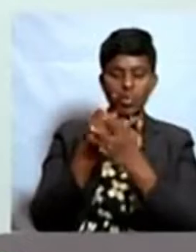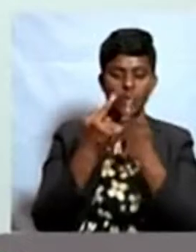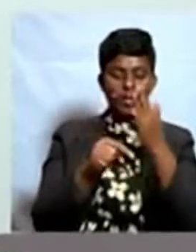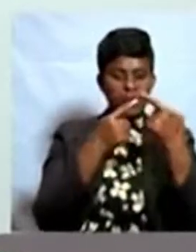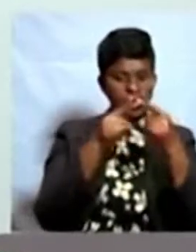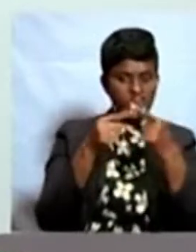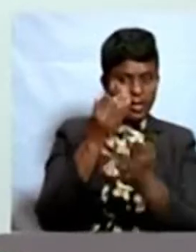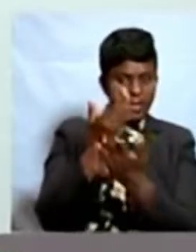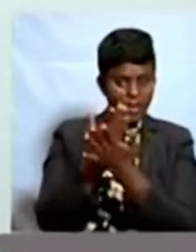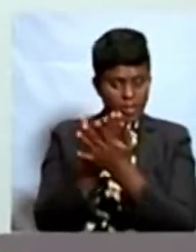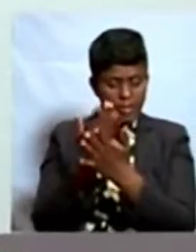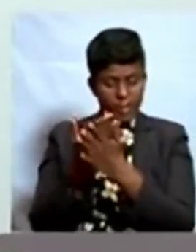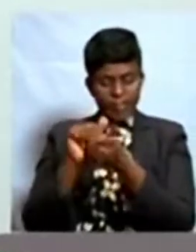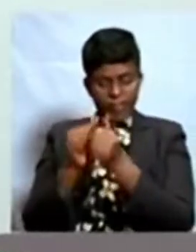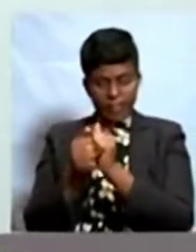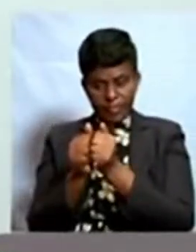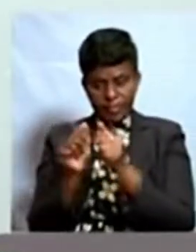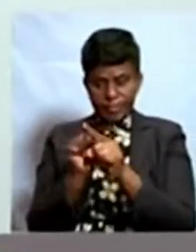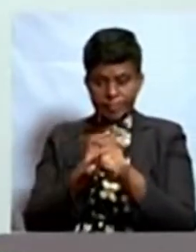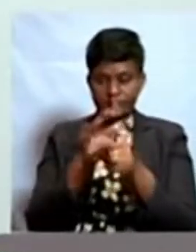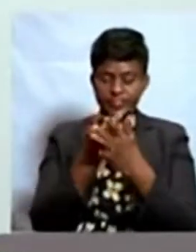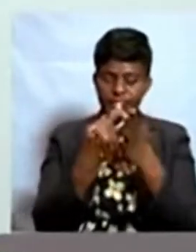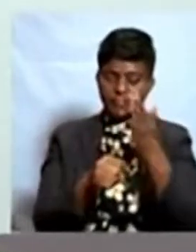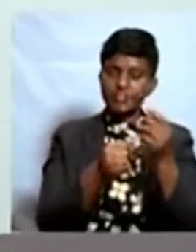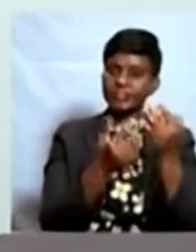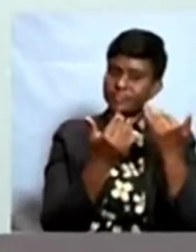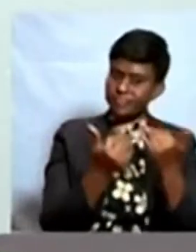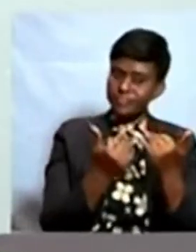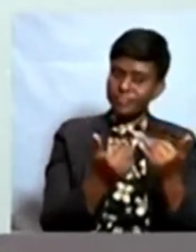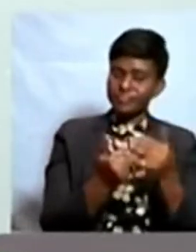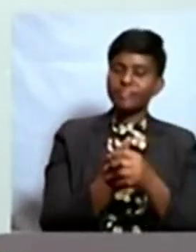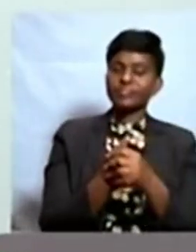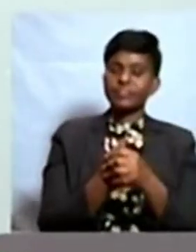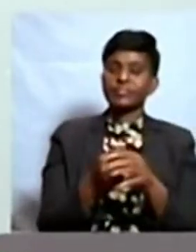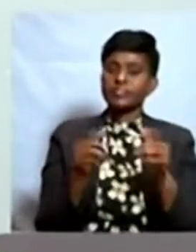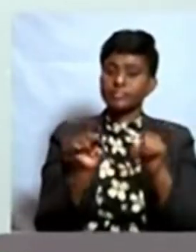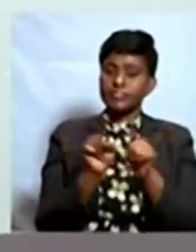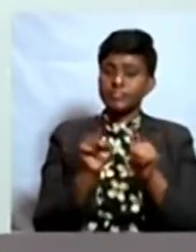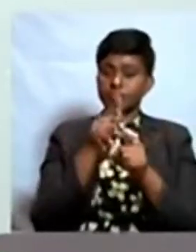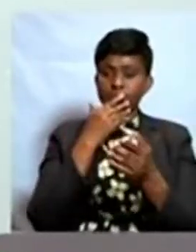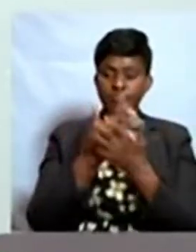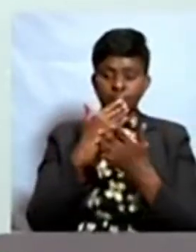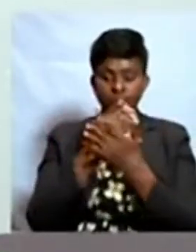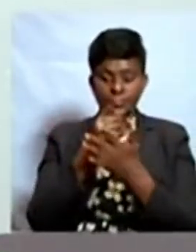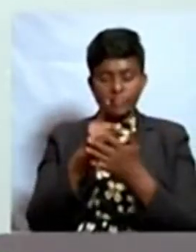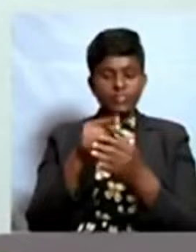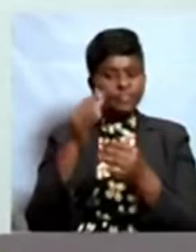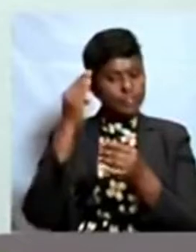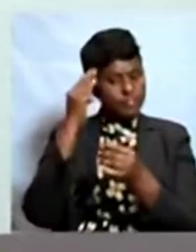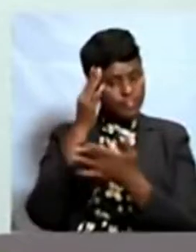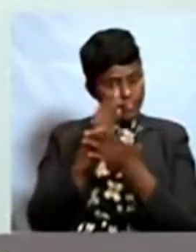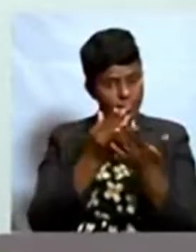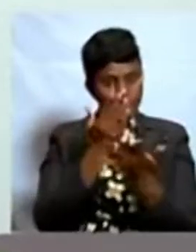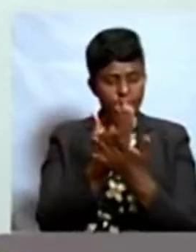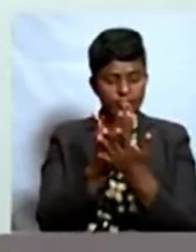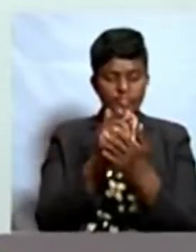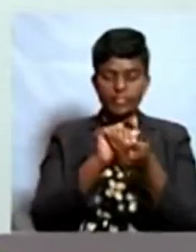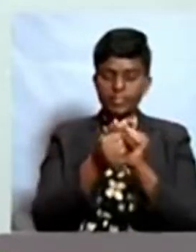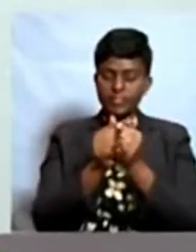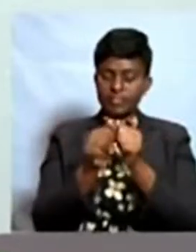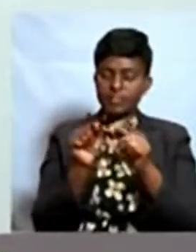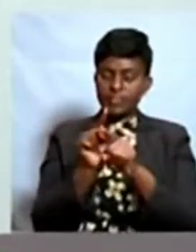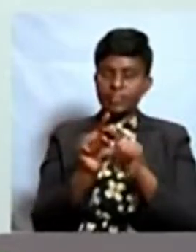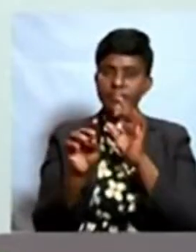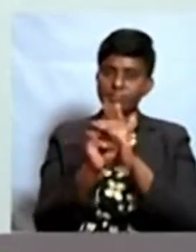the proposed amendments to the current act. It's worth noting, Chair, that some of the proposed amendments,